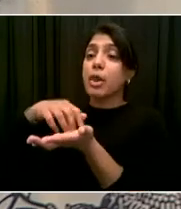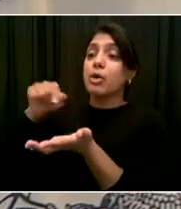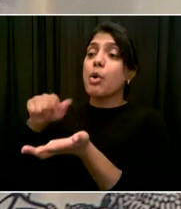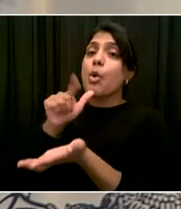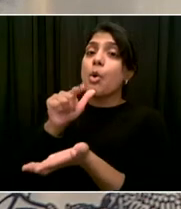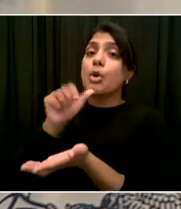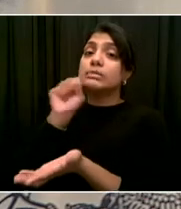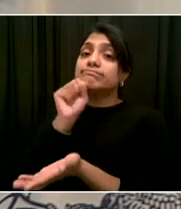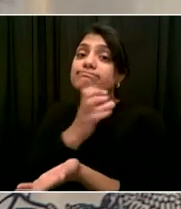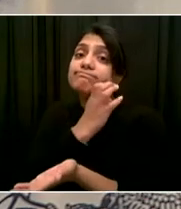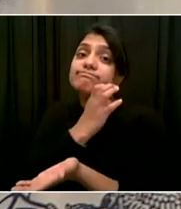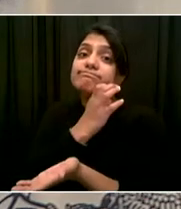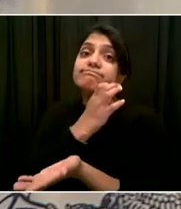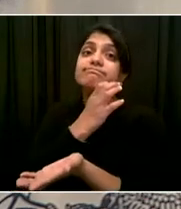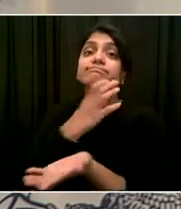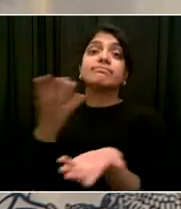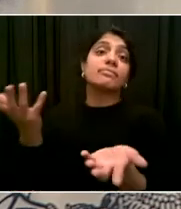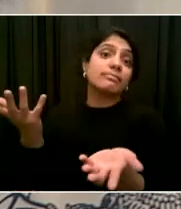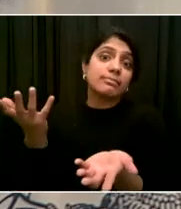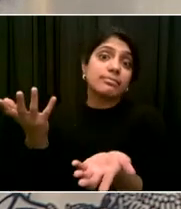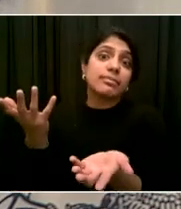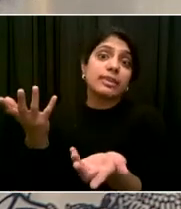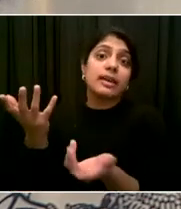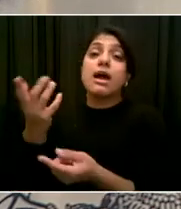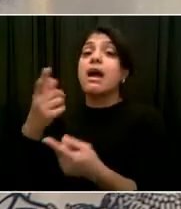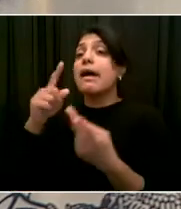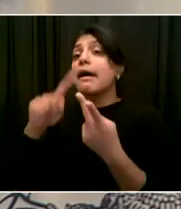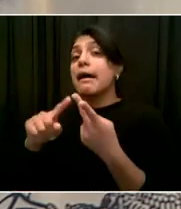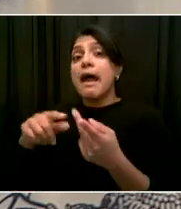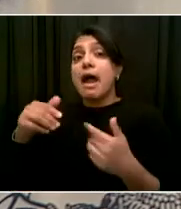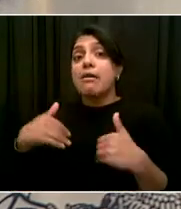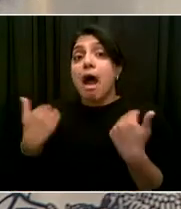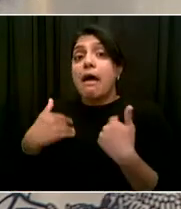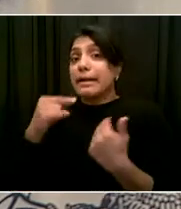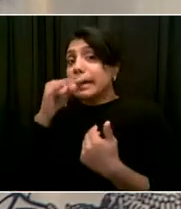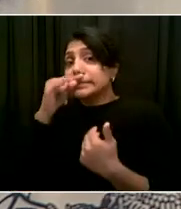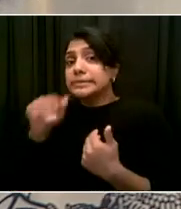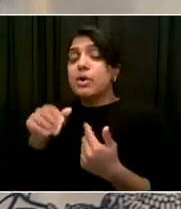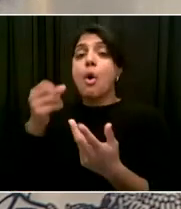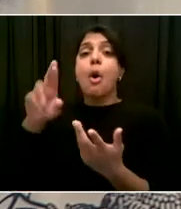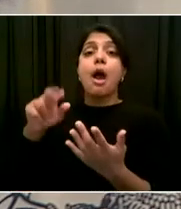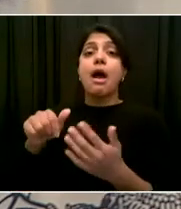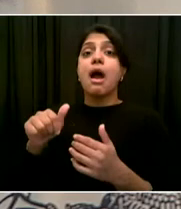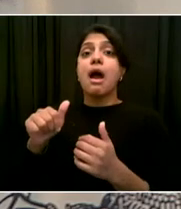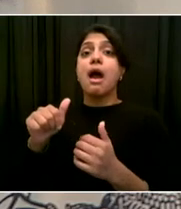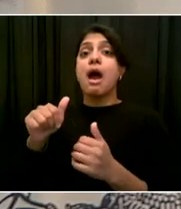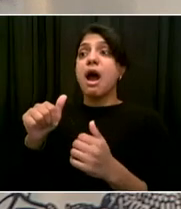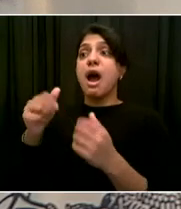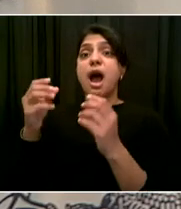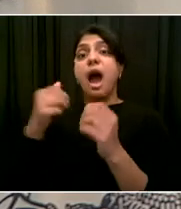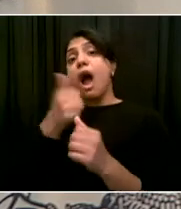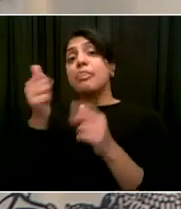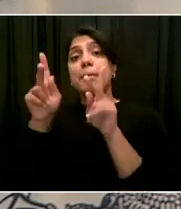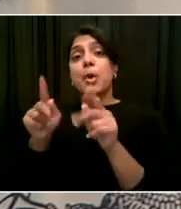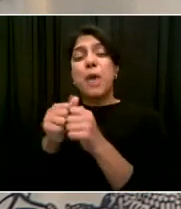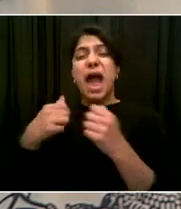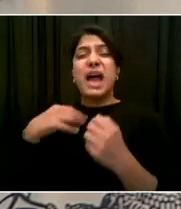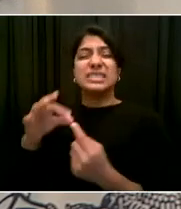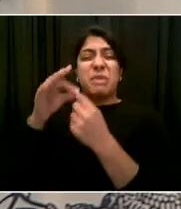vulnerable categories, oldest New Yorkers or folks with serious pre-existing conditions, obviously the most important thing is to keep them